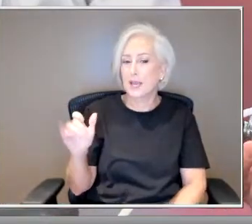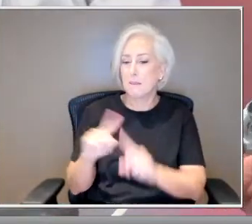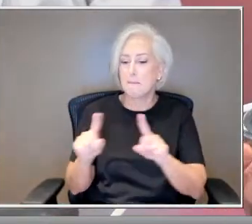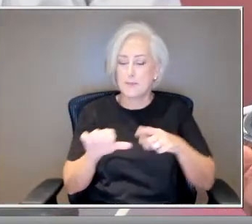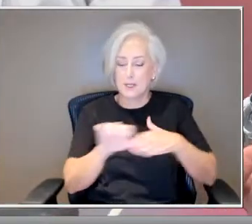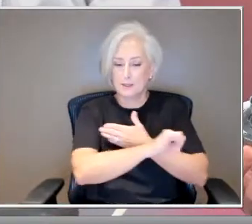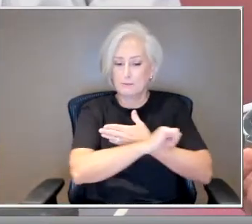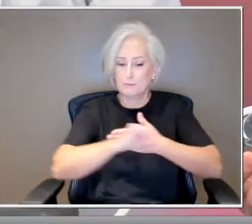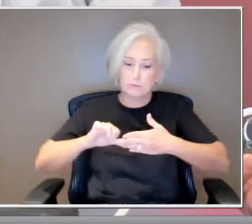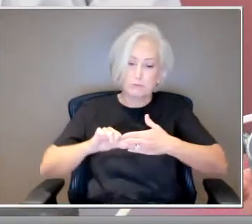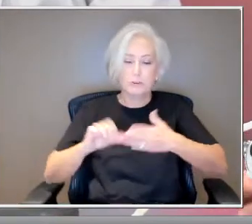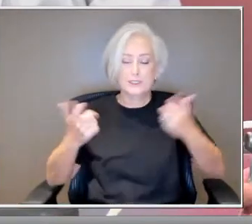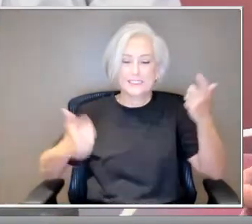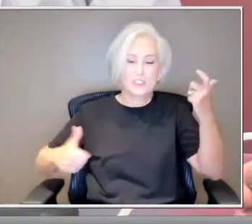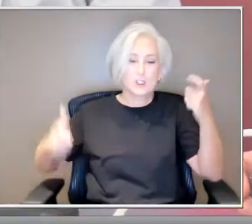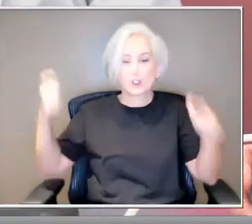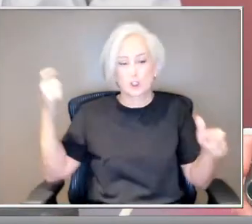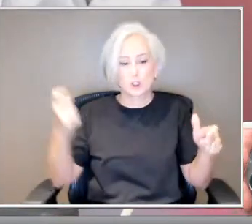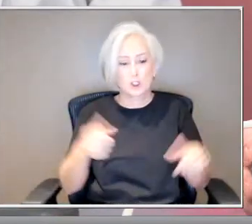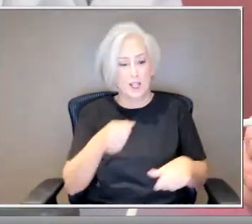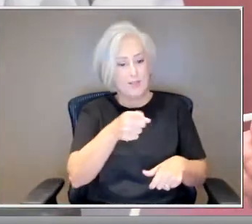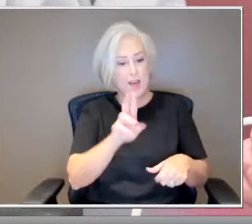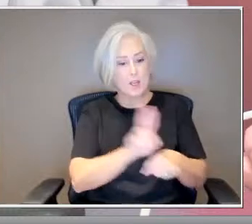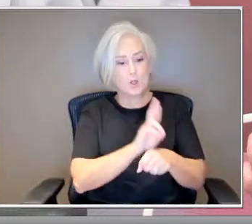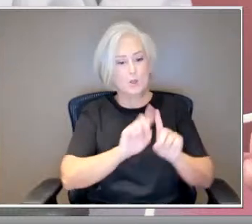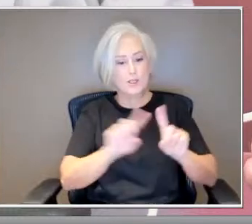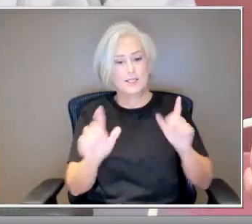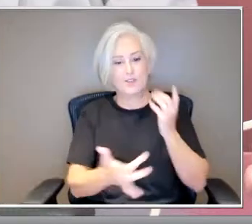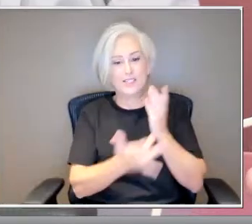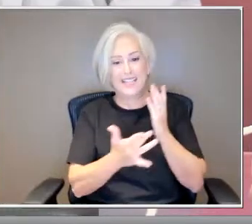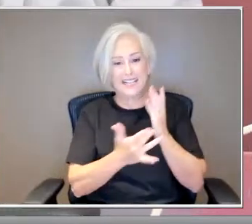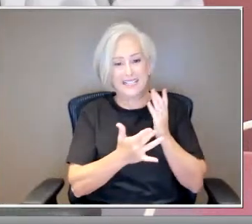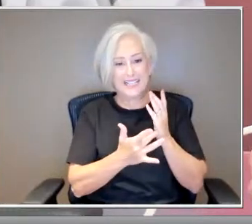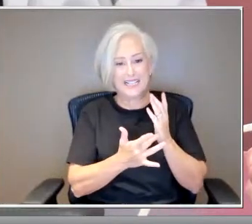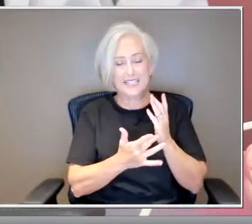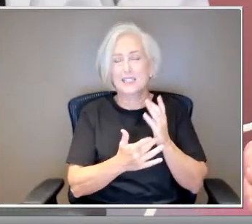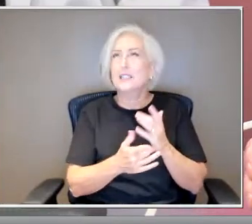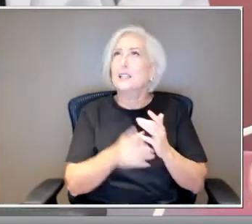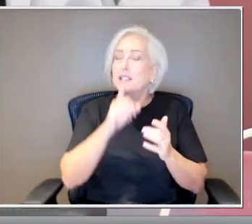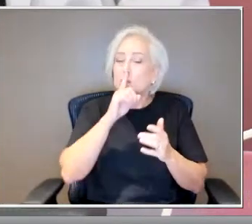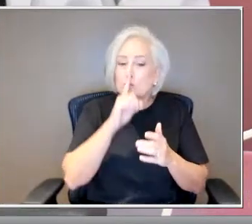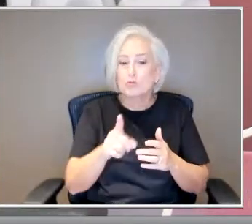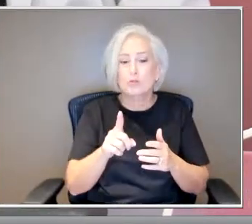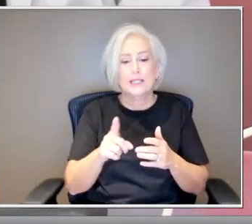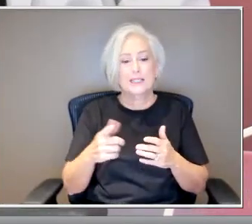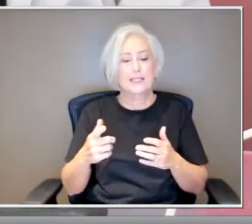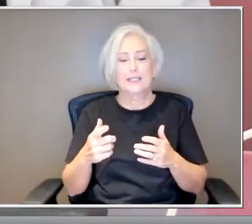pump in using different techniques, and is so durable now that the most recent